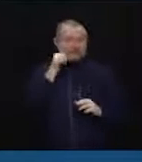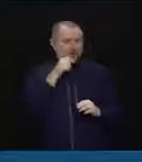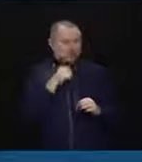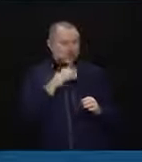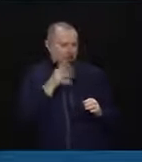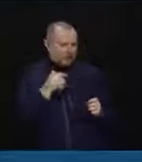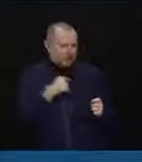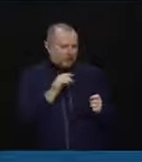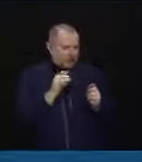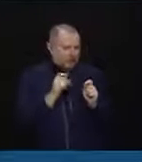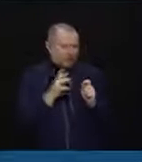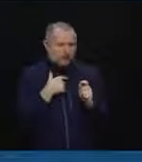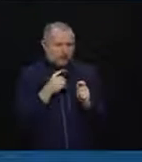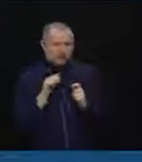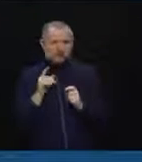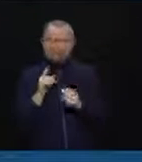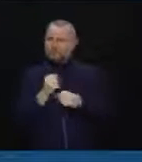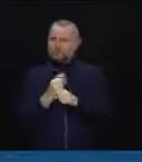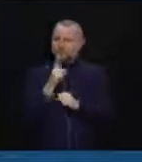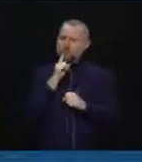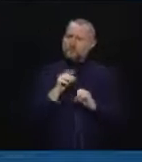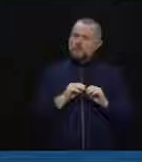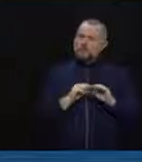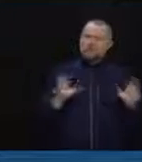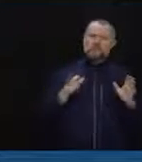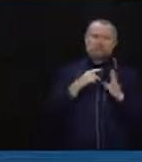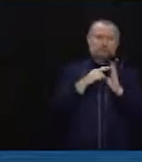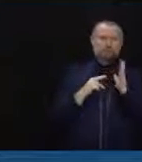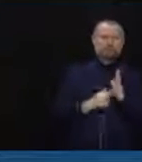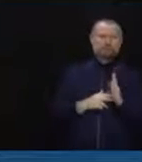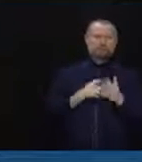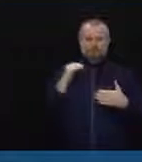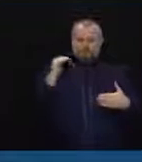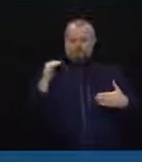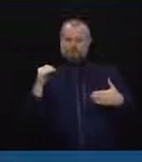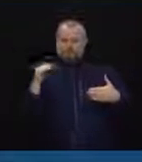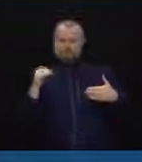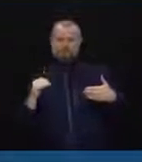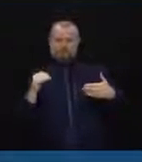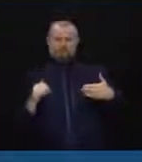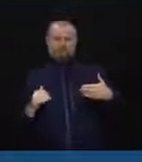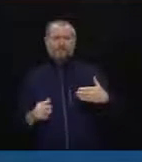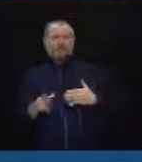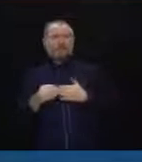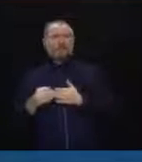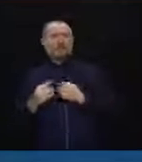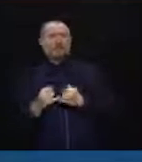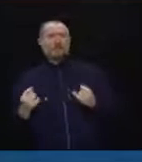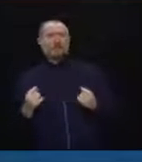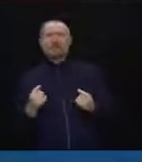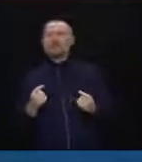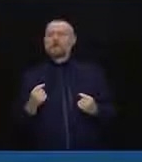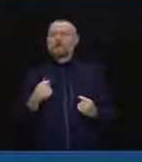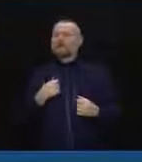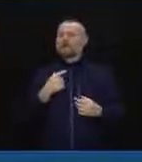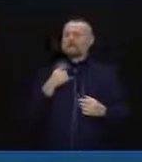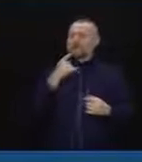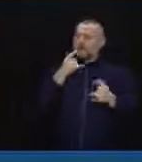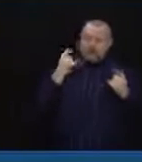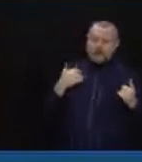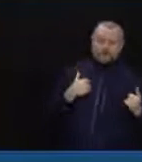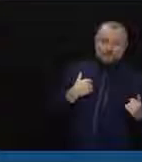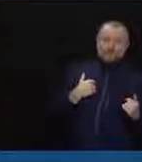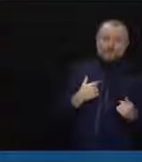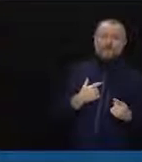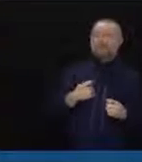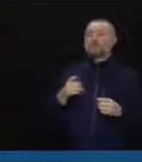guidance so schools will know what to do in a circumstance. You know, if the masks come off, someone tests positive in the classroom, what